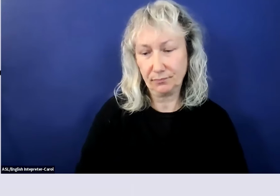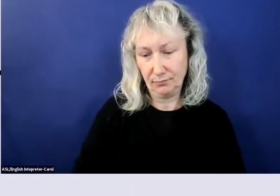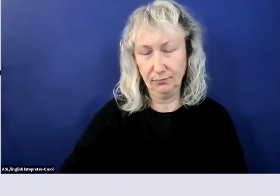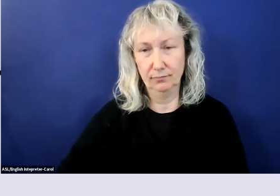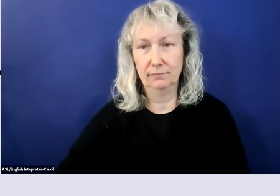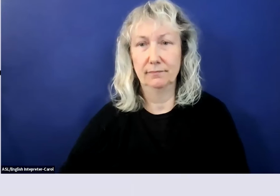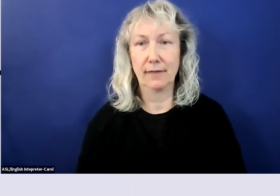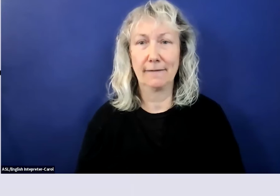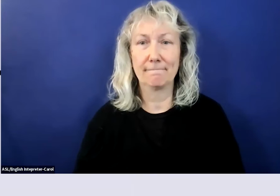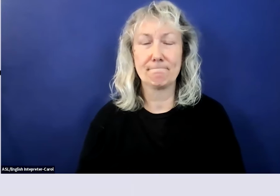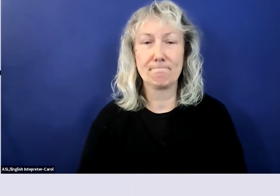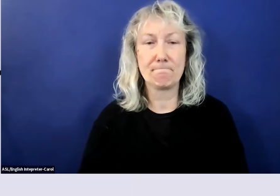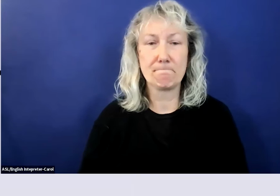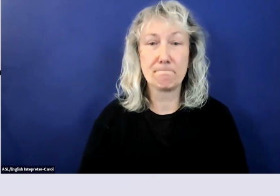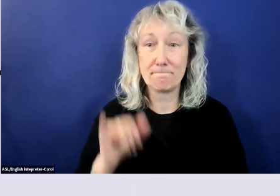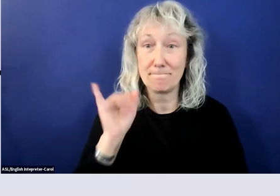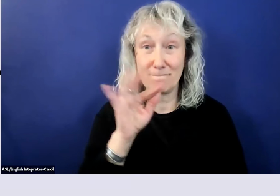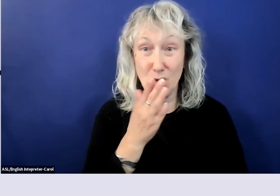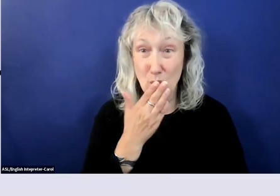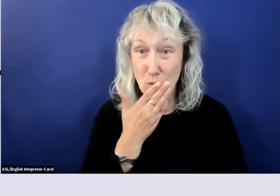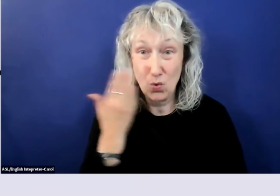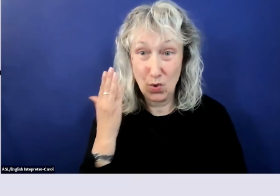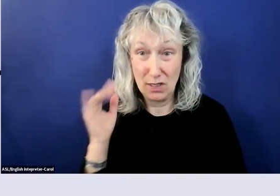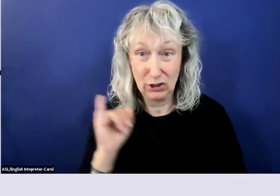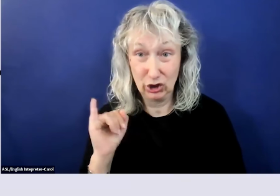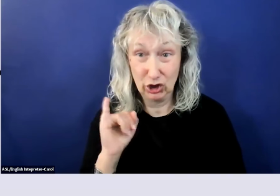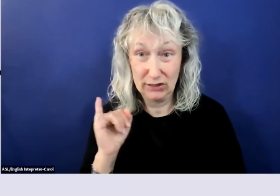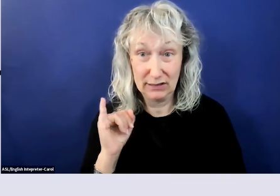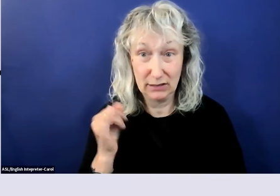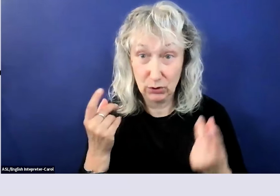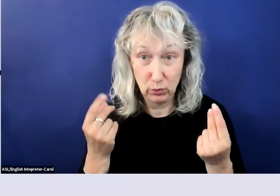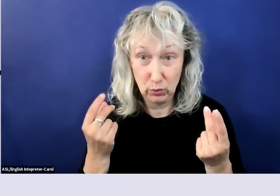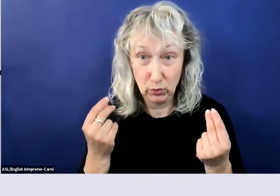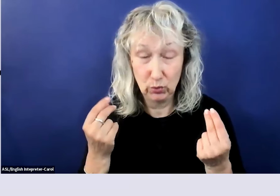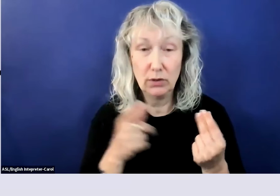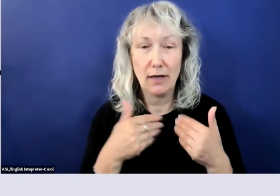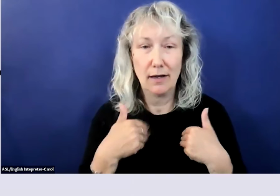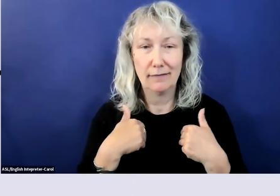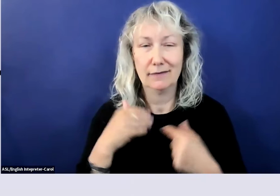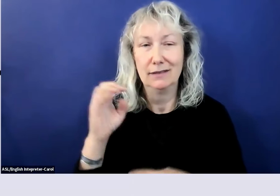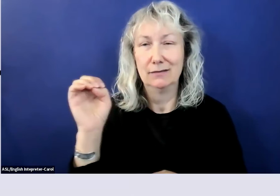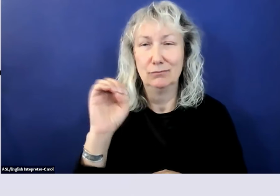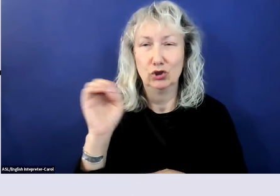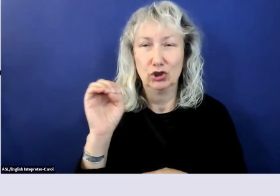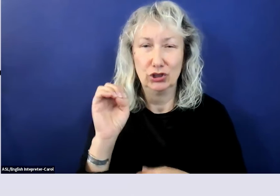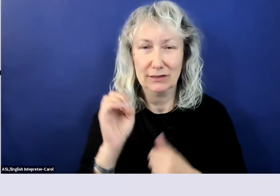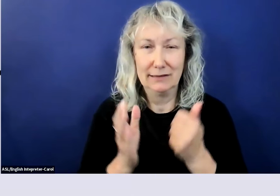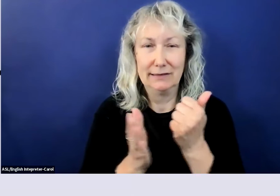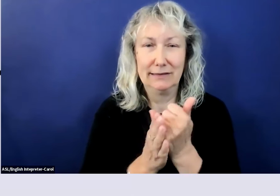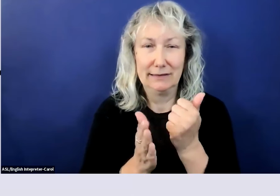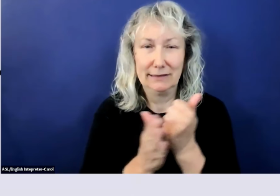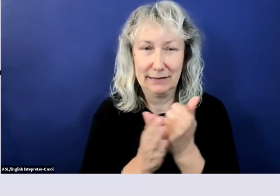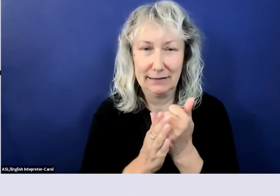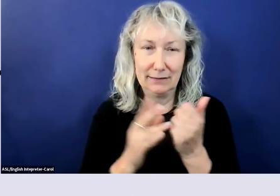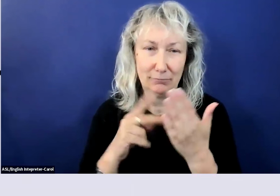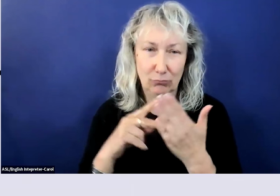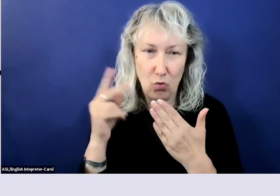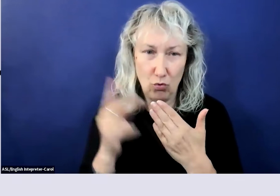For those that do not have insurance, there is the Emergency Prescription Assistance Program, or